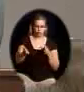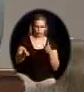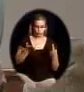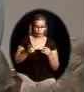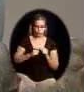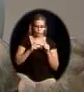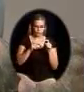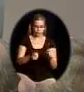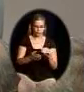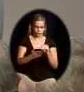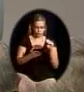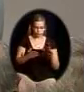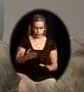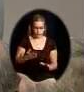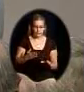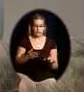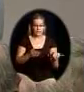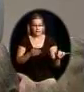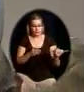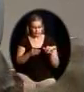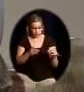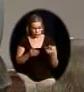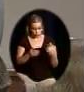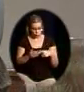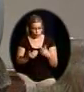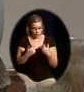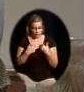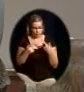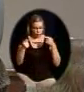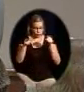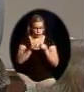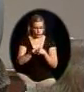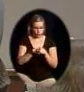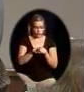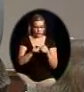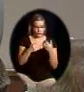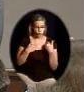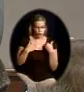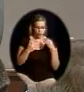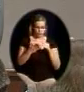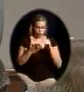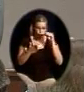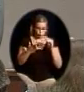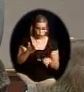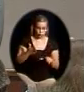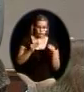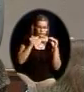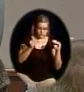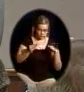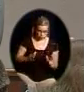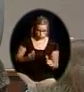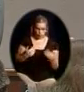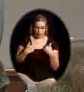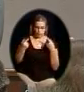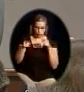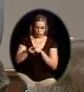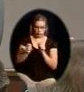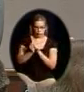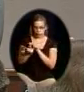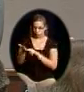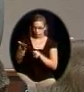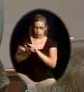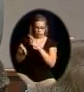students. So similar that we have agreements with universities to have student teachers in our buildings, we have agreements with universities to